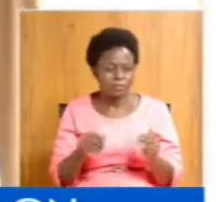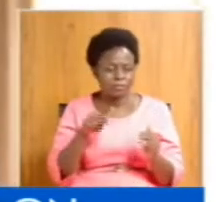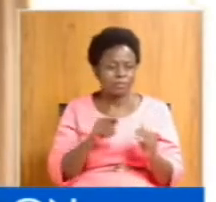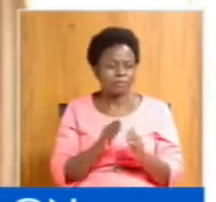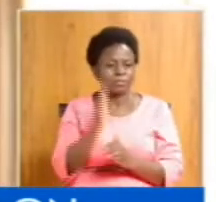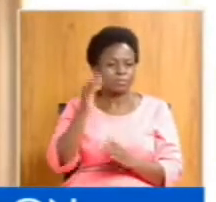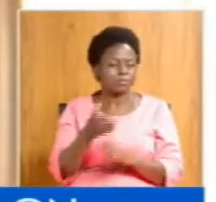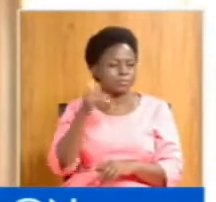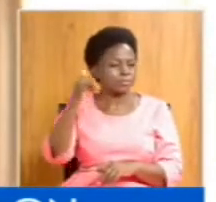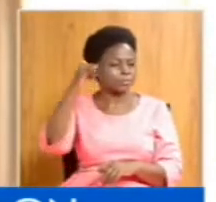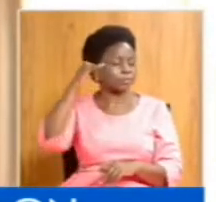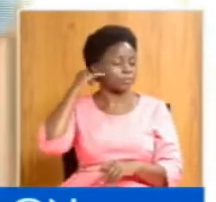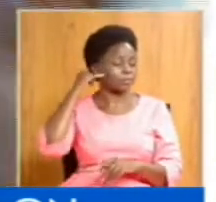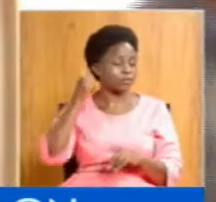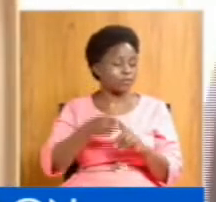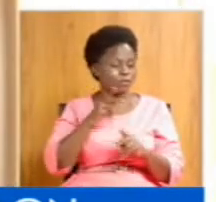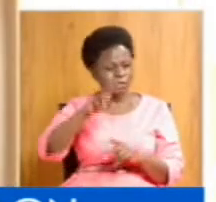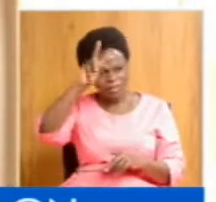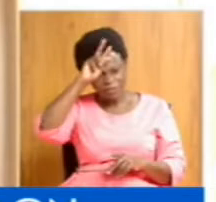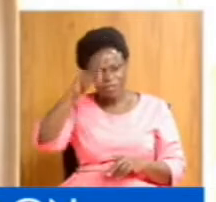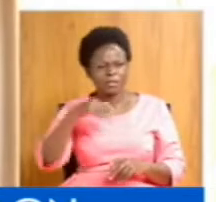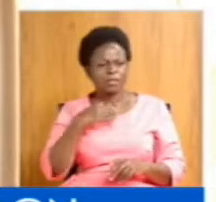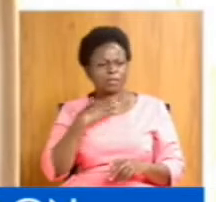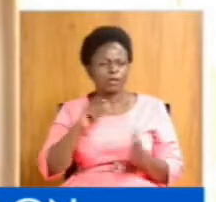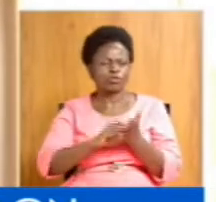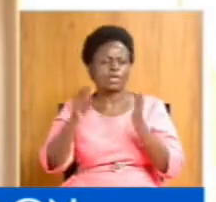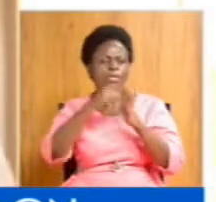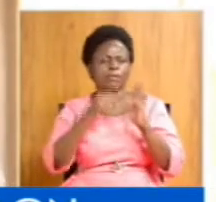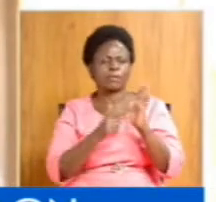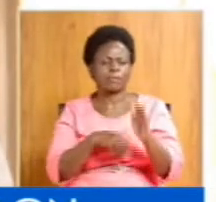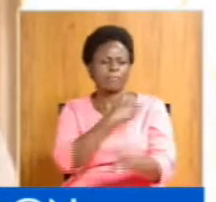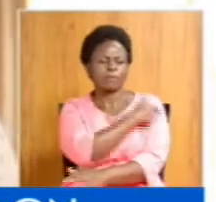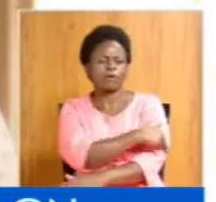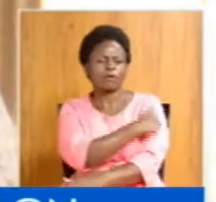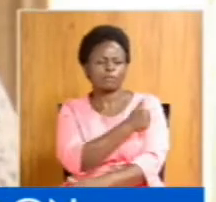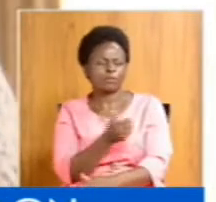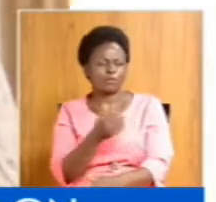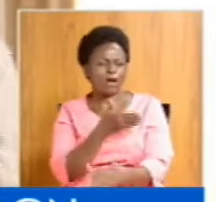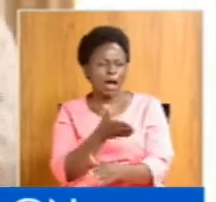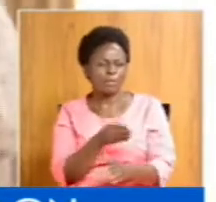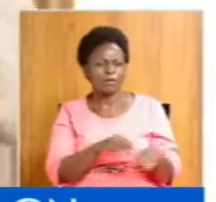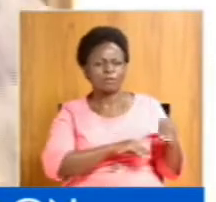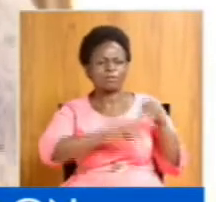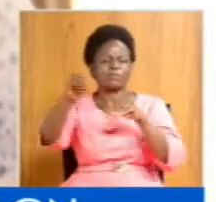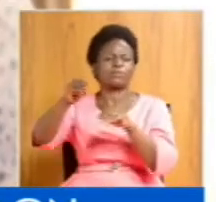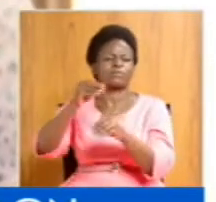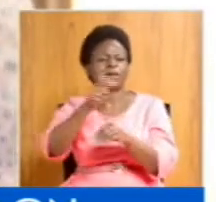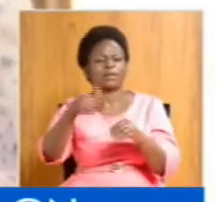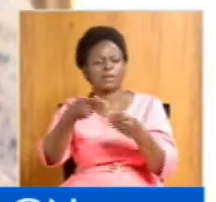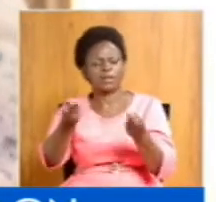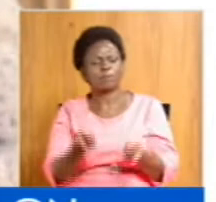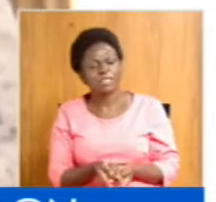afternoon, I received a call from one of the people in the village. We want to write a petition. The hospital which was supposed to be here has been taken elsewhere.